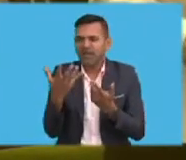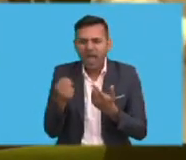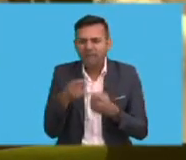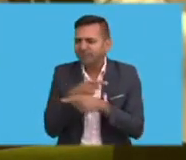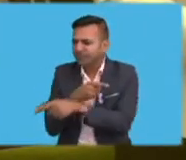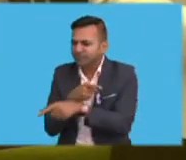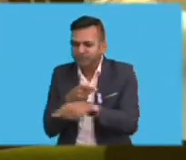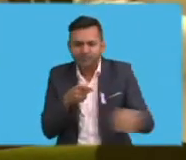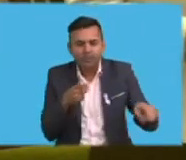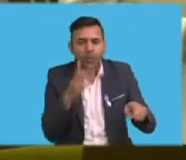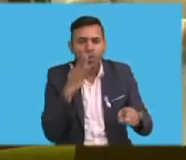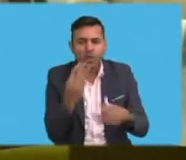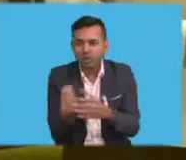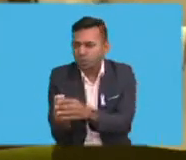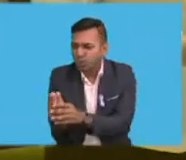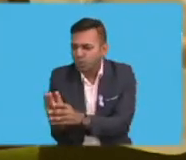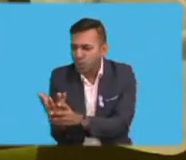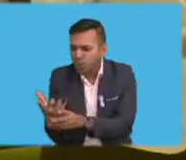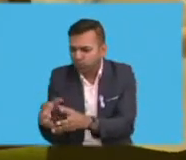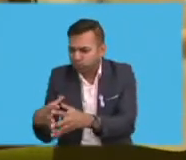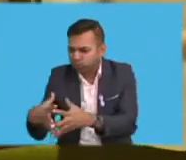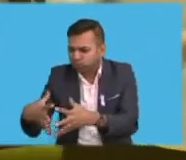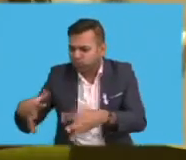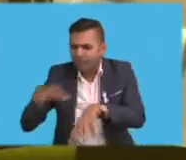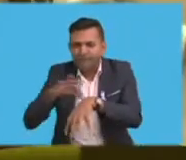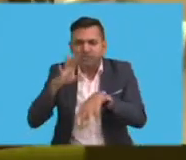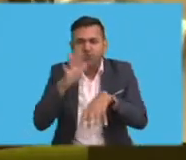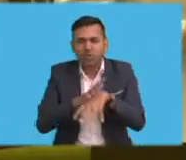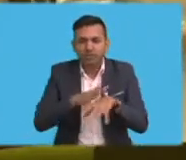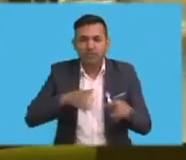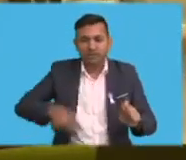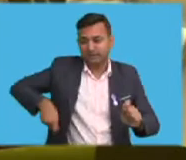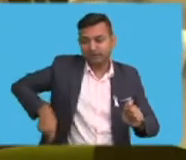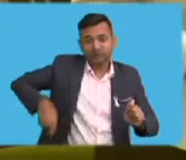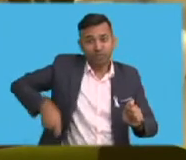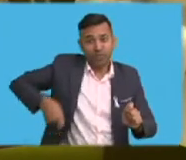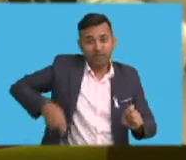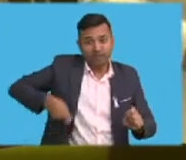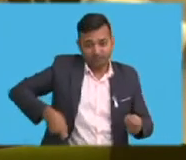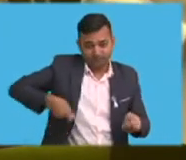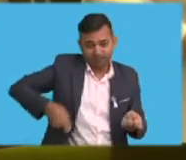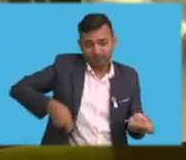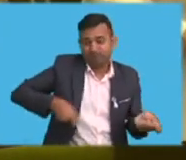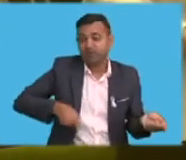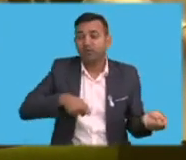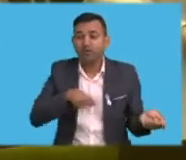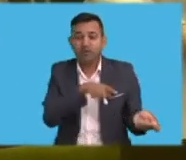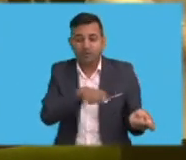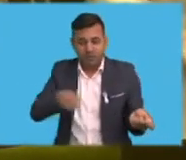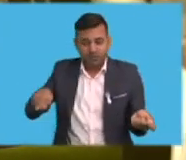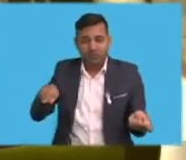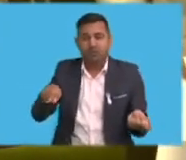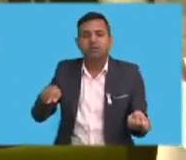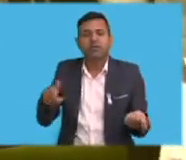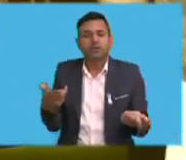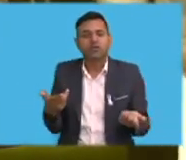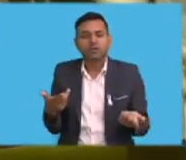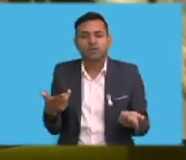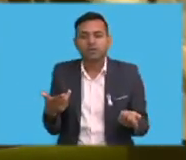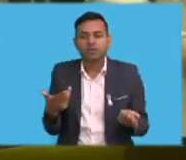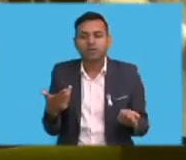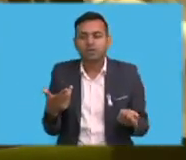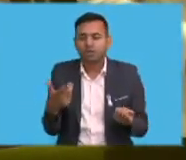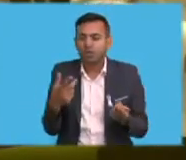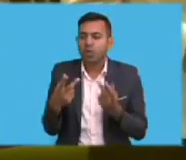However, Honourable Chan, spraying, perifocal spraying has been ongoing since last November with the conjunction with the municipal